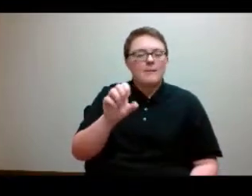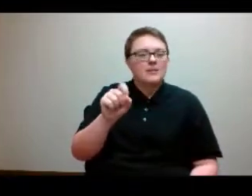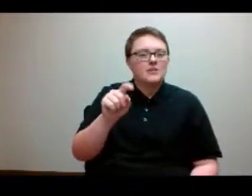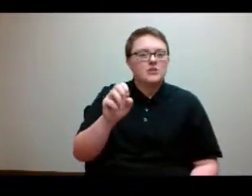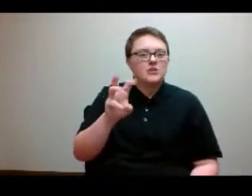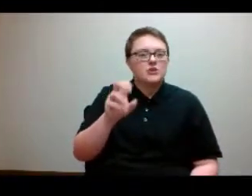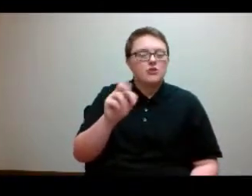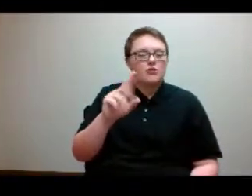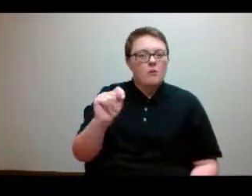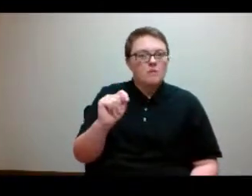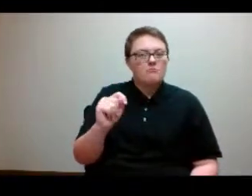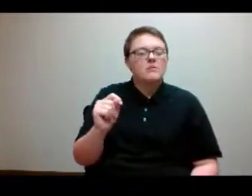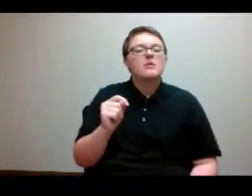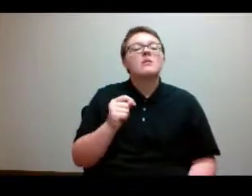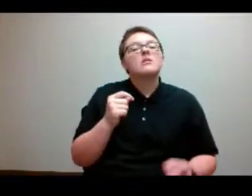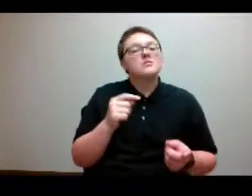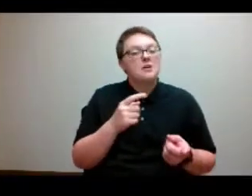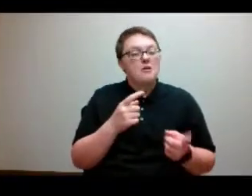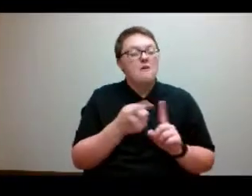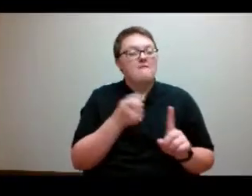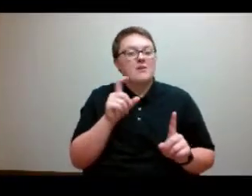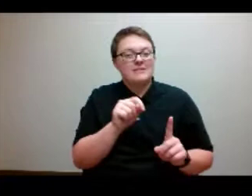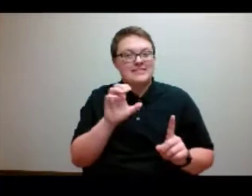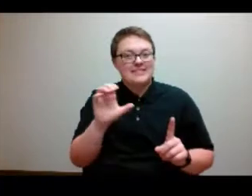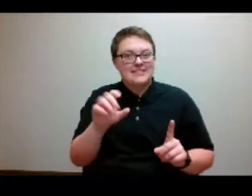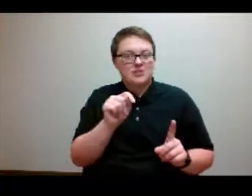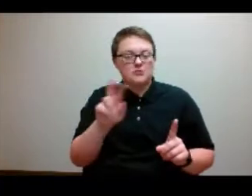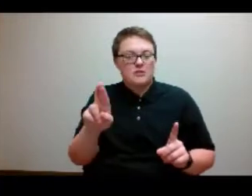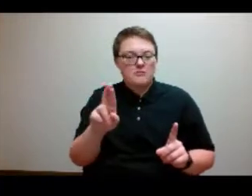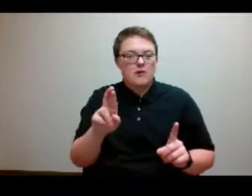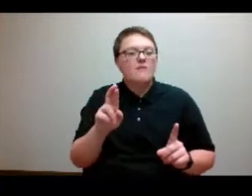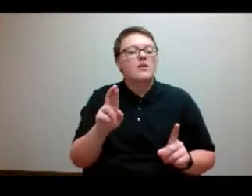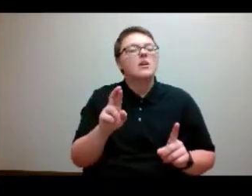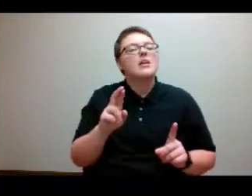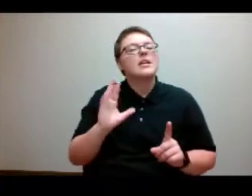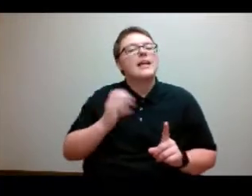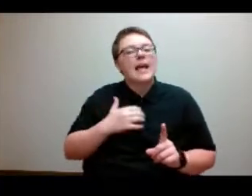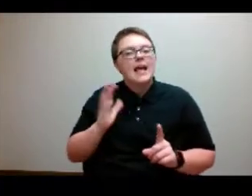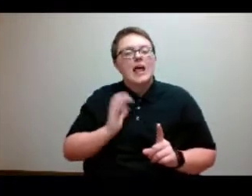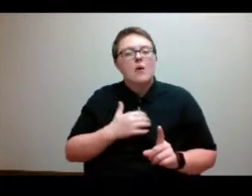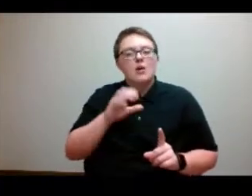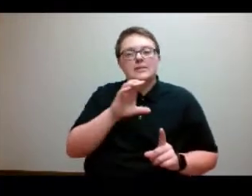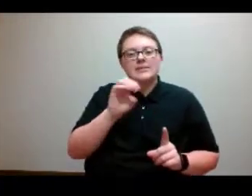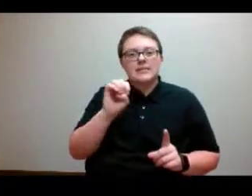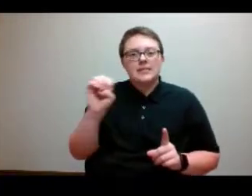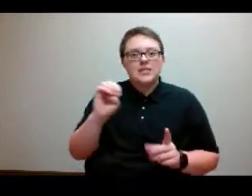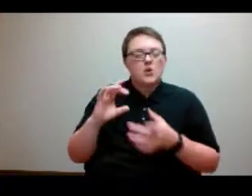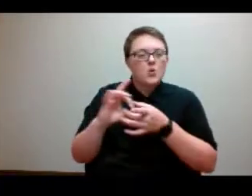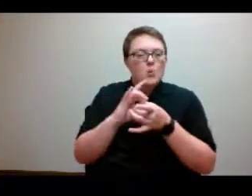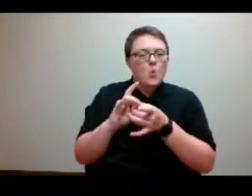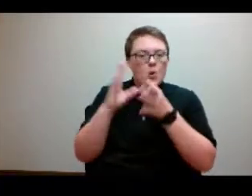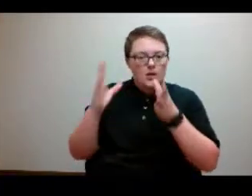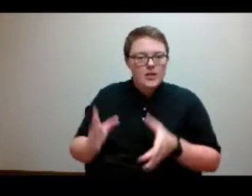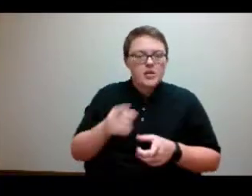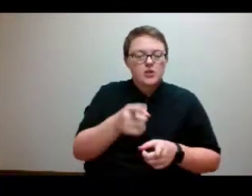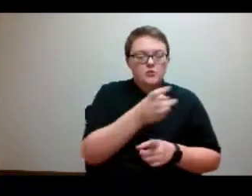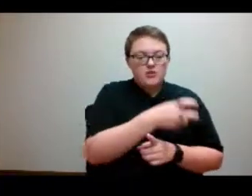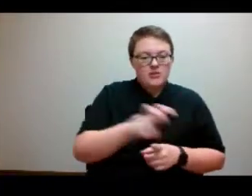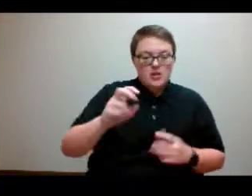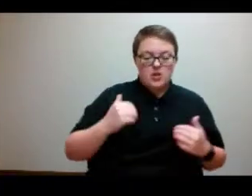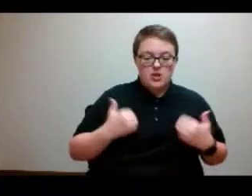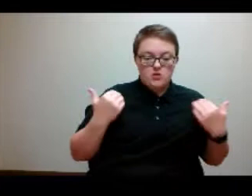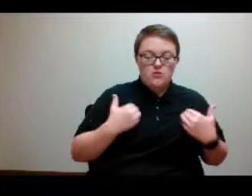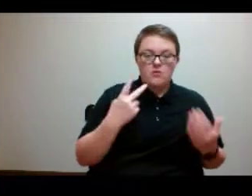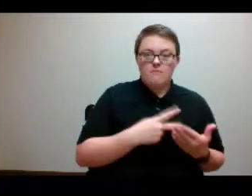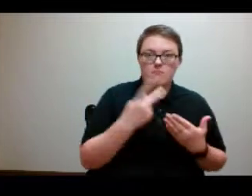of Trinity River, Wayman led a collaborative effort with district CEE coordinators in transitioning our youth programs and